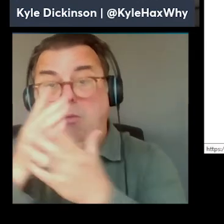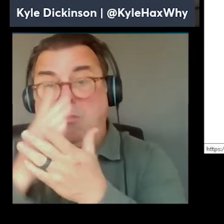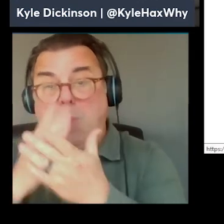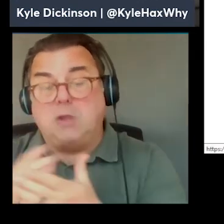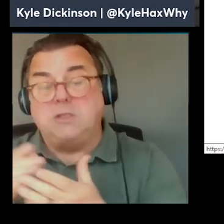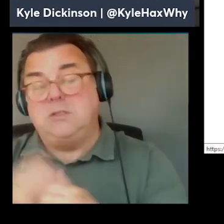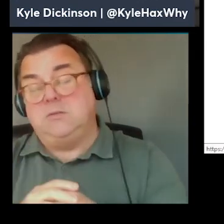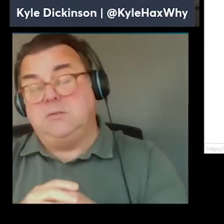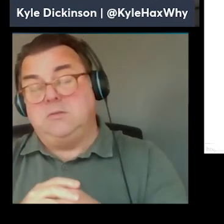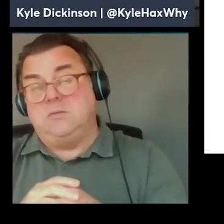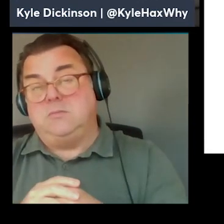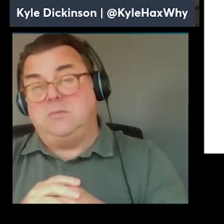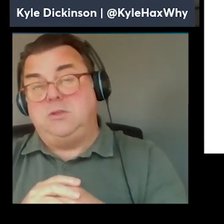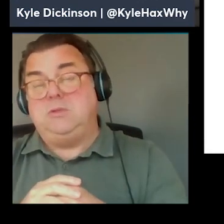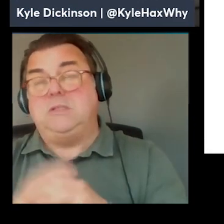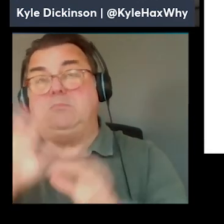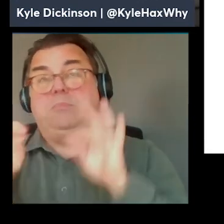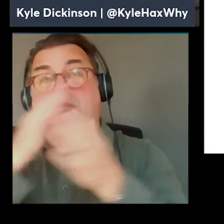pull a part of the key.